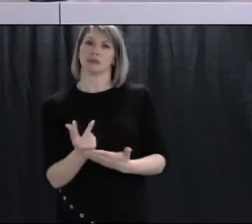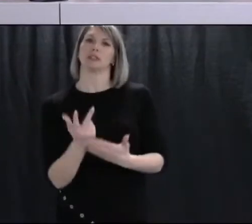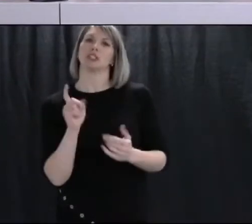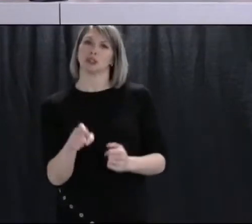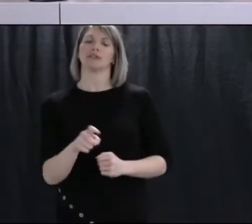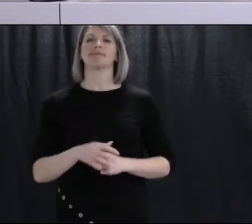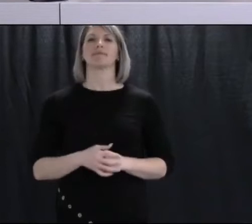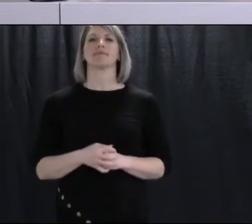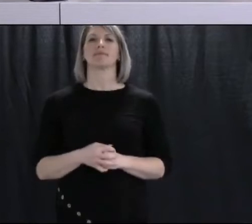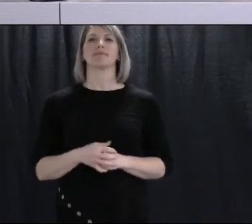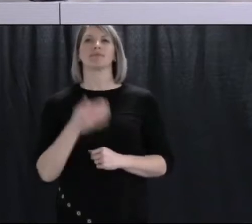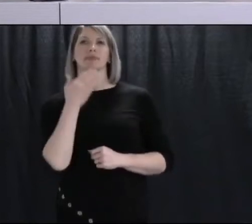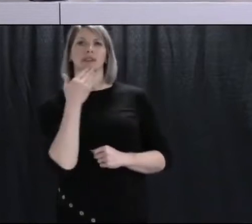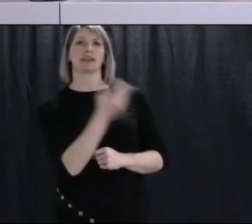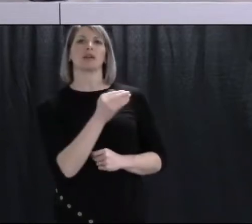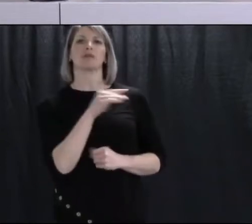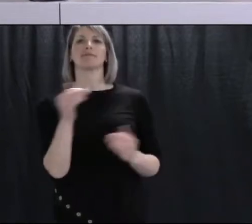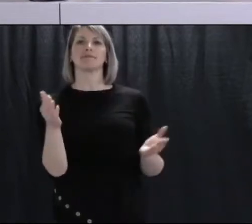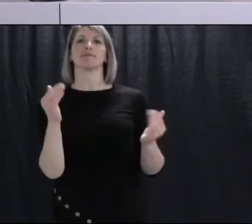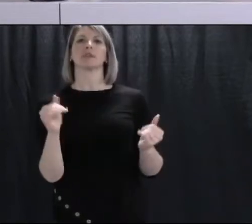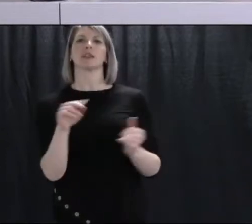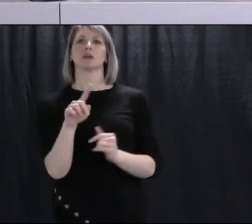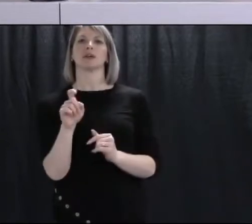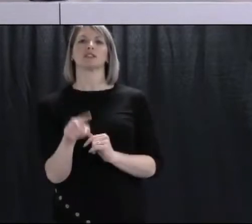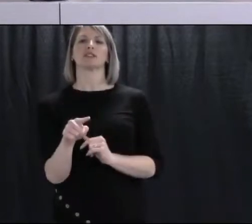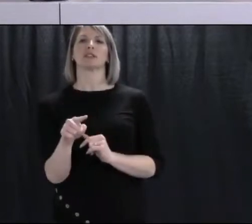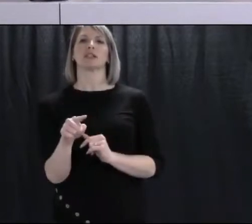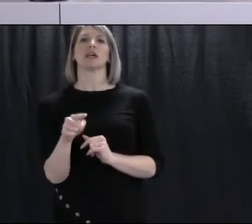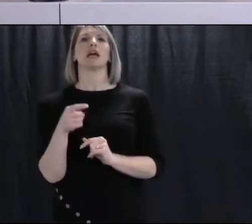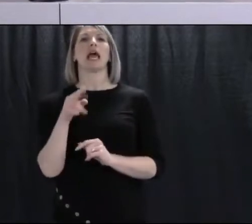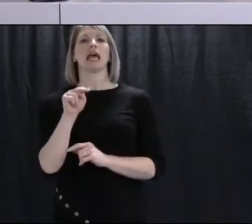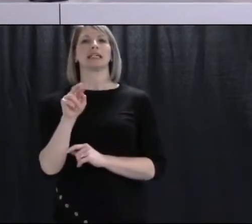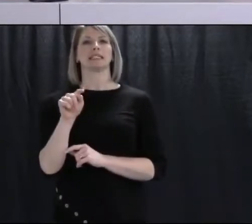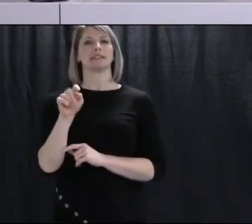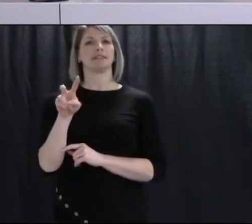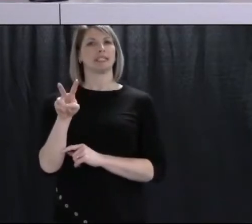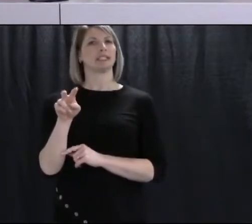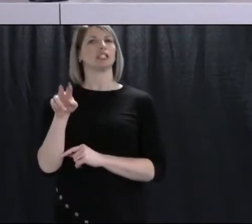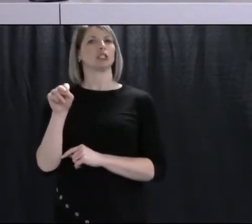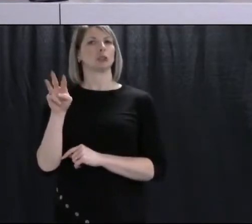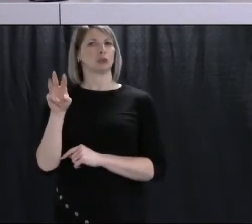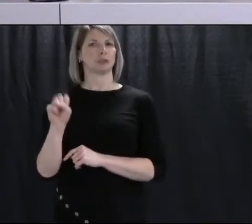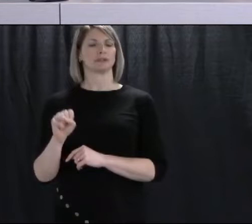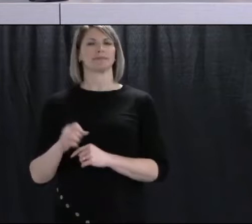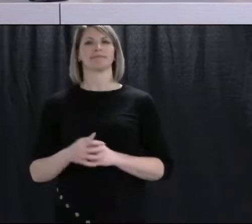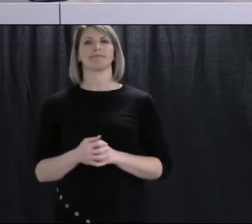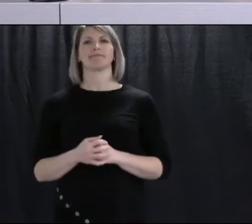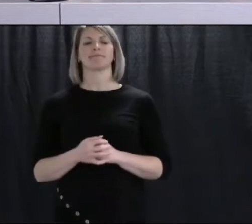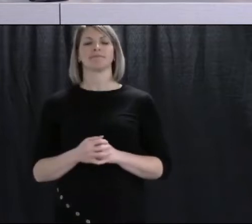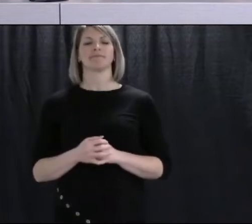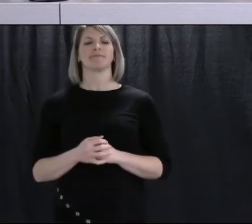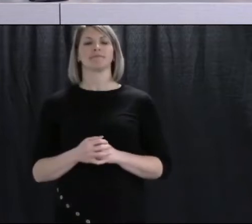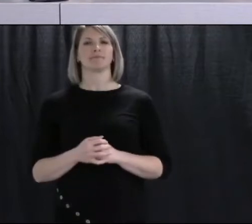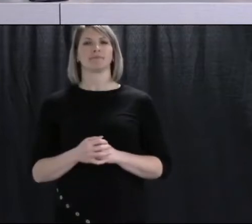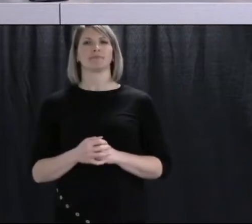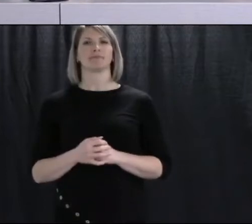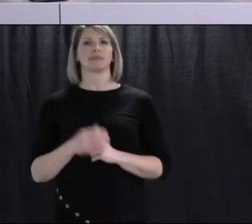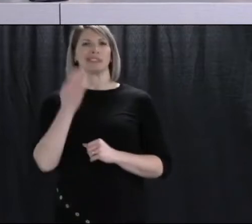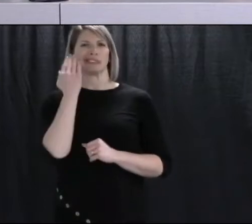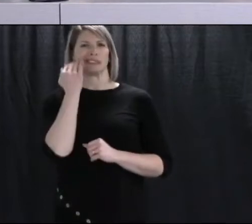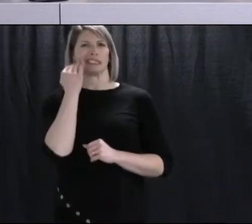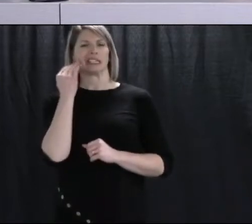Thank you. Our next question is from Kelly Ann Roberts with NTV News. Please go ahead. Following on what Ben Murphy